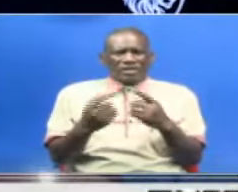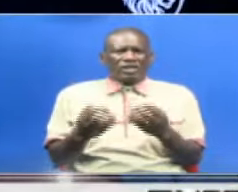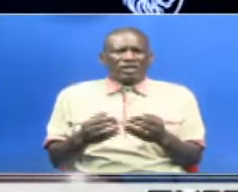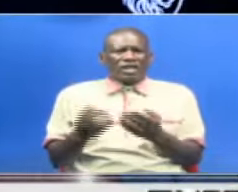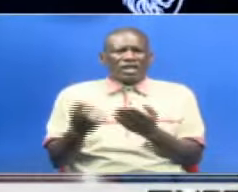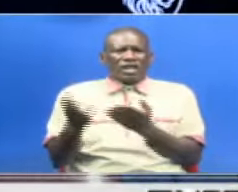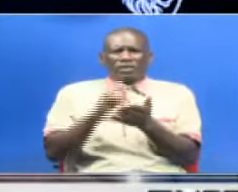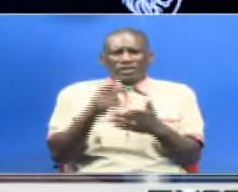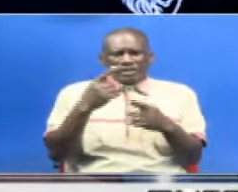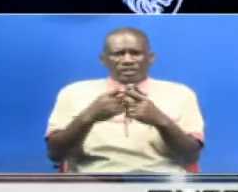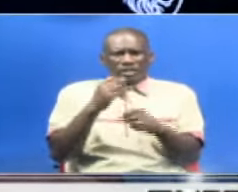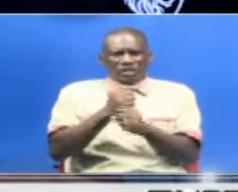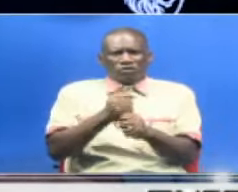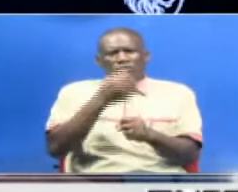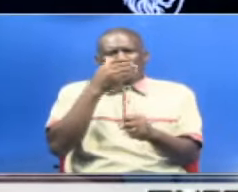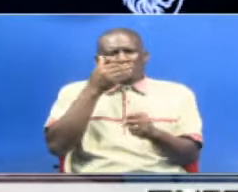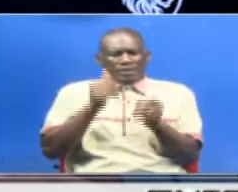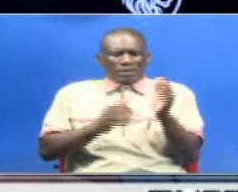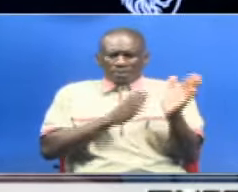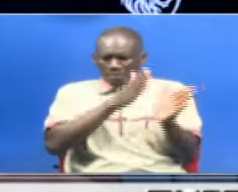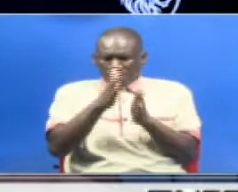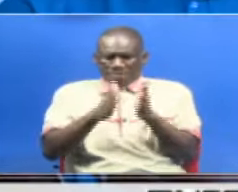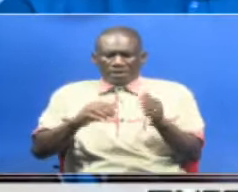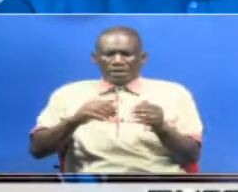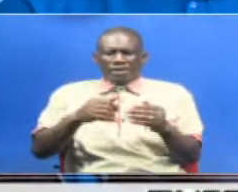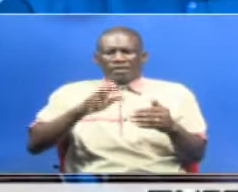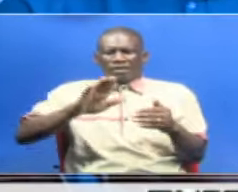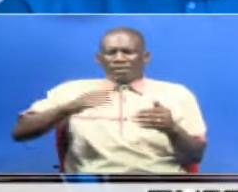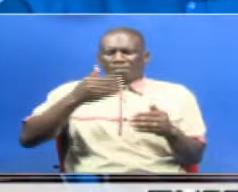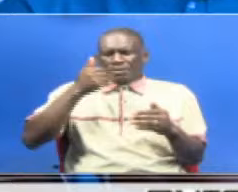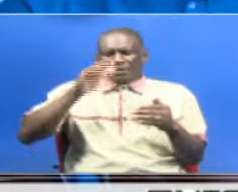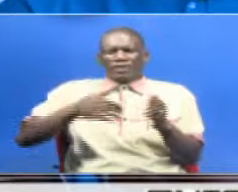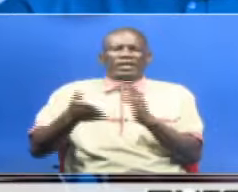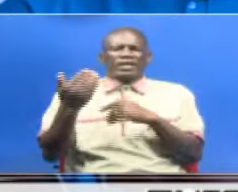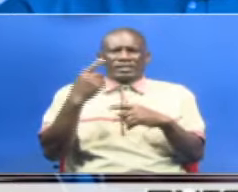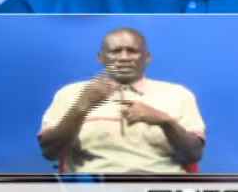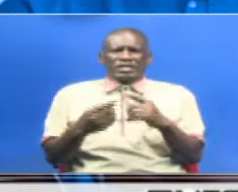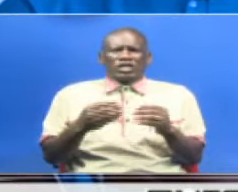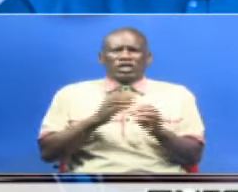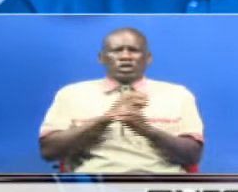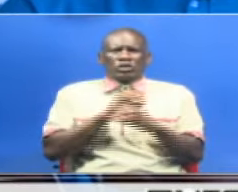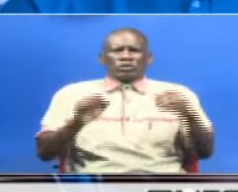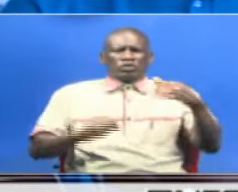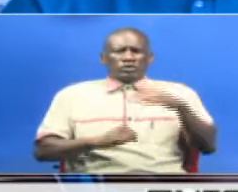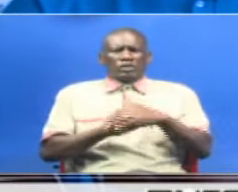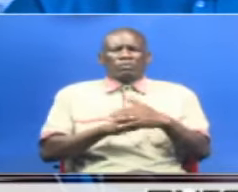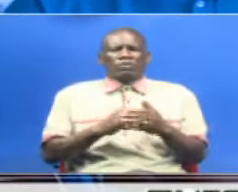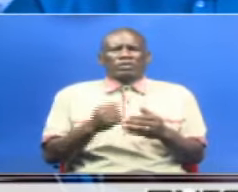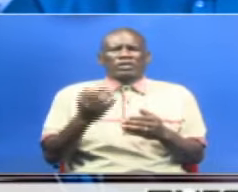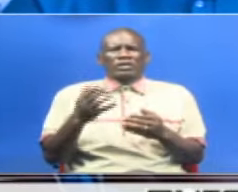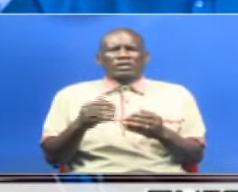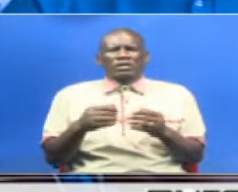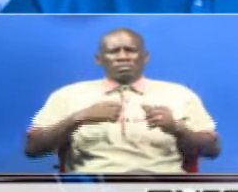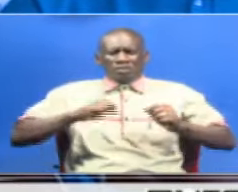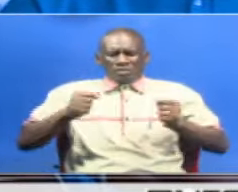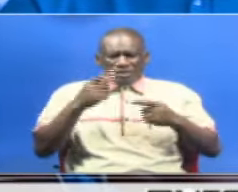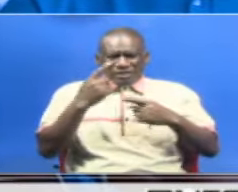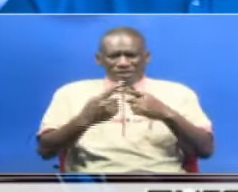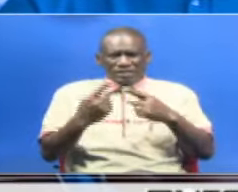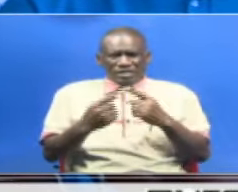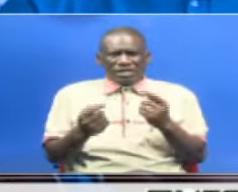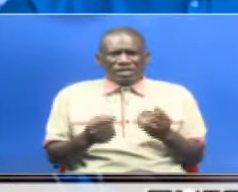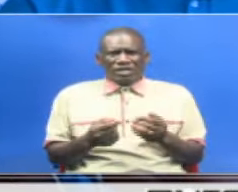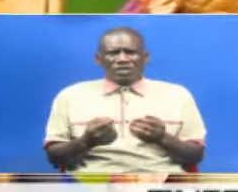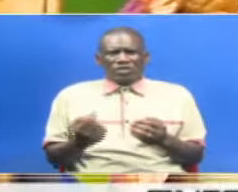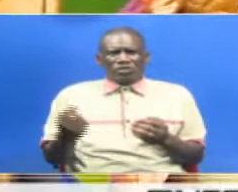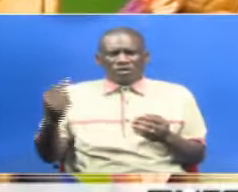better prepared than I was last year. There is no support from any corner, and I'm happy these guys are coming up with something very